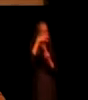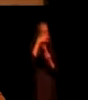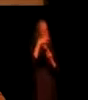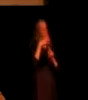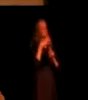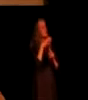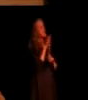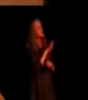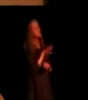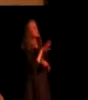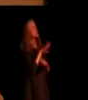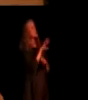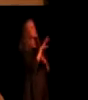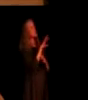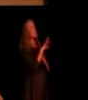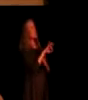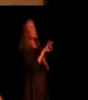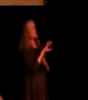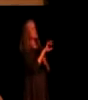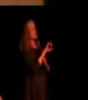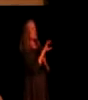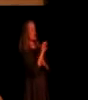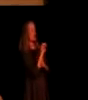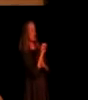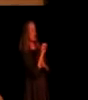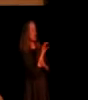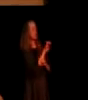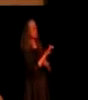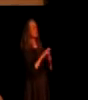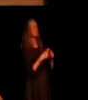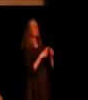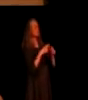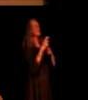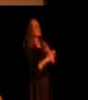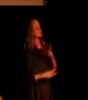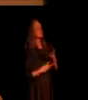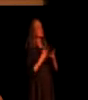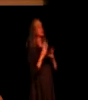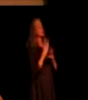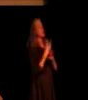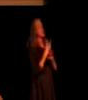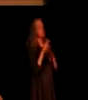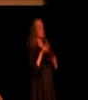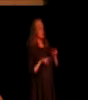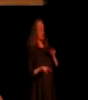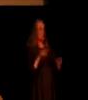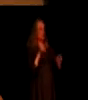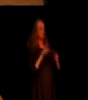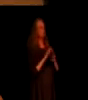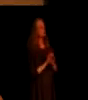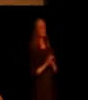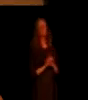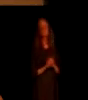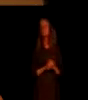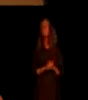around 1980, was our first global look. And we're going to look at that a little bit